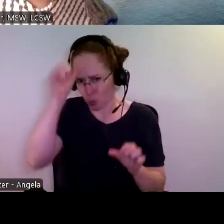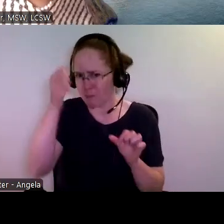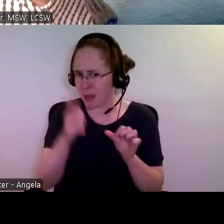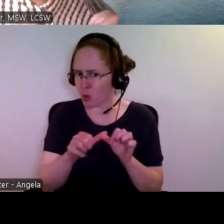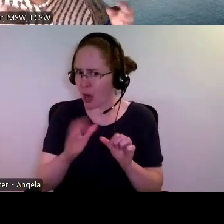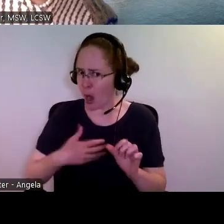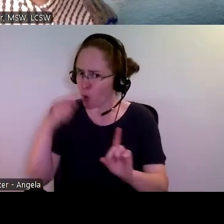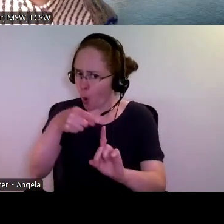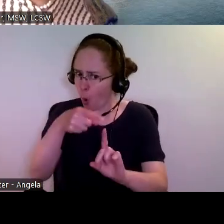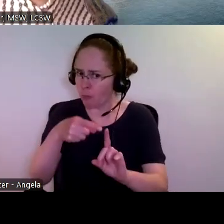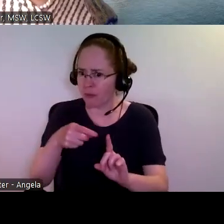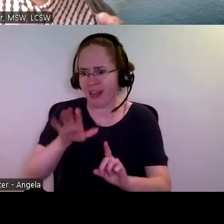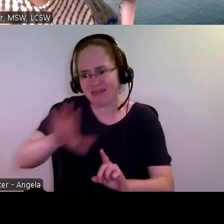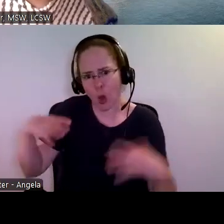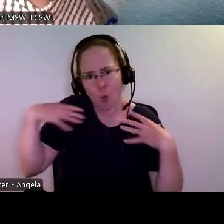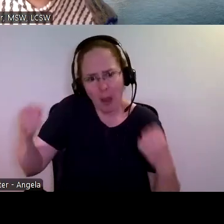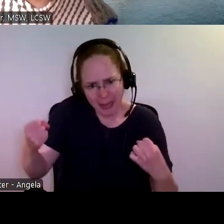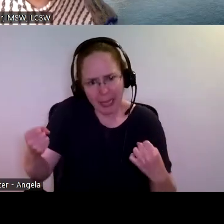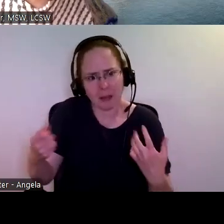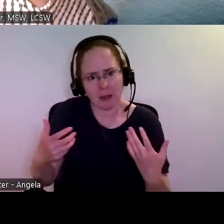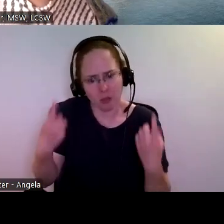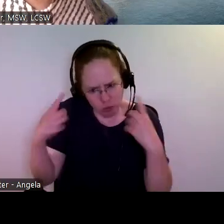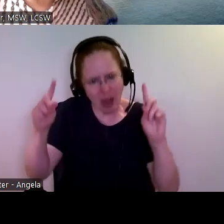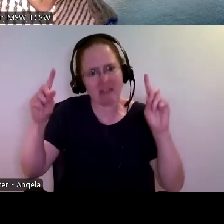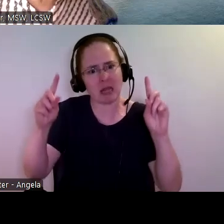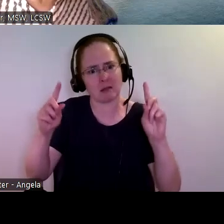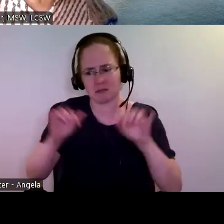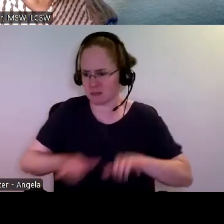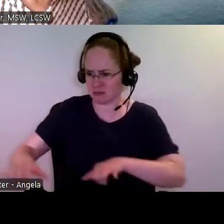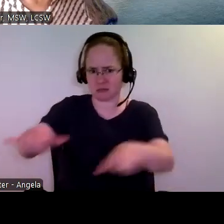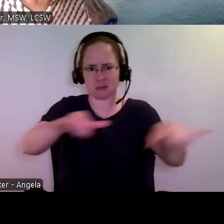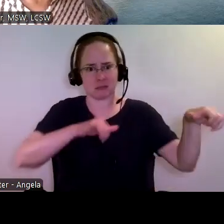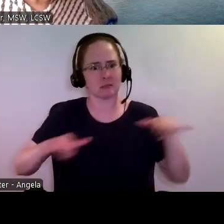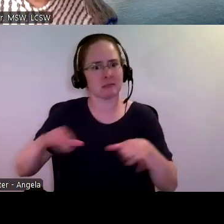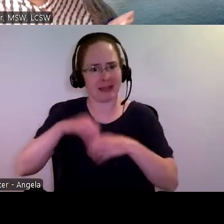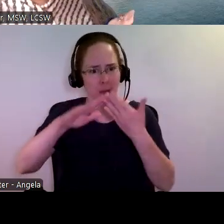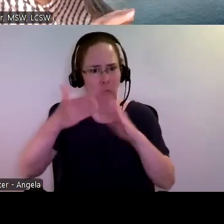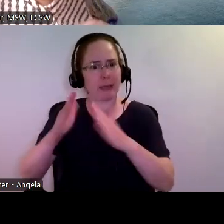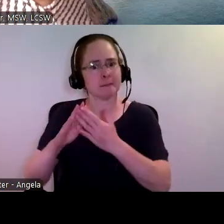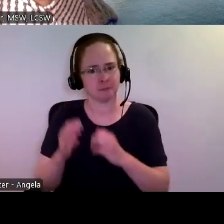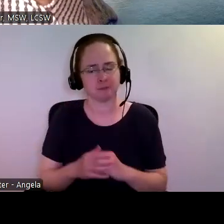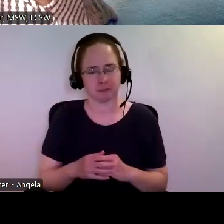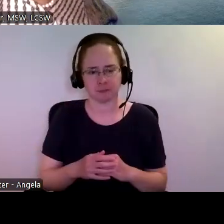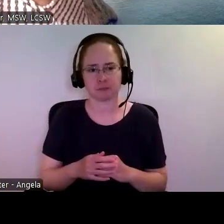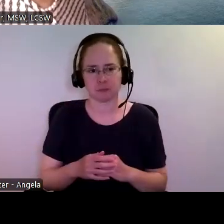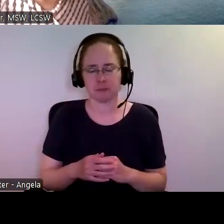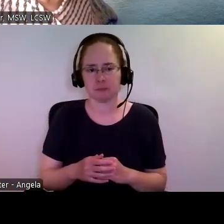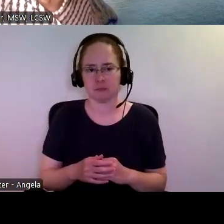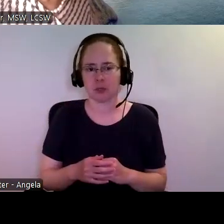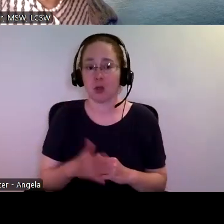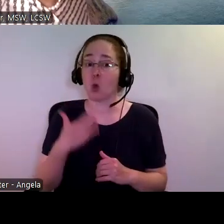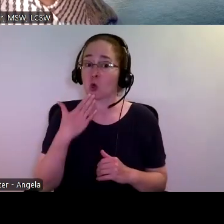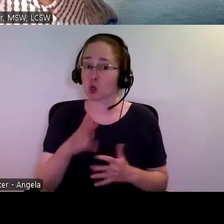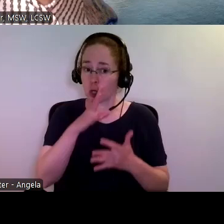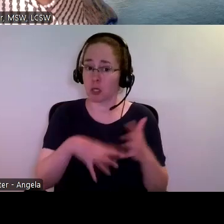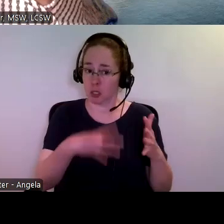goal is their well-being and that they are thriving, just like everyone else in the community. So this is a good schema for